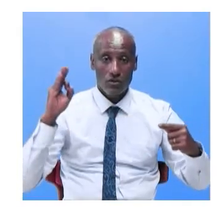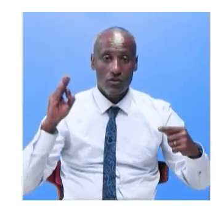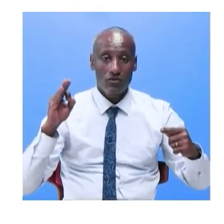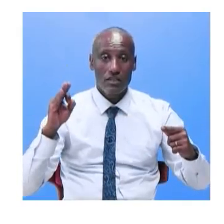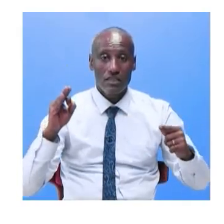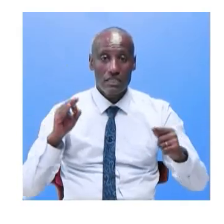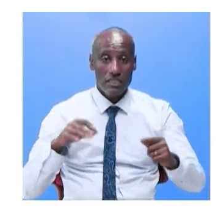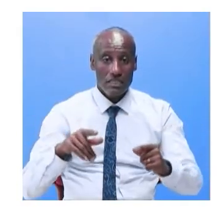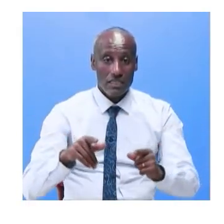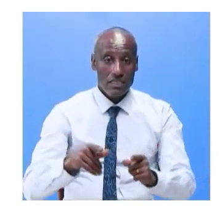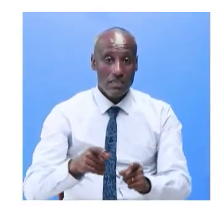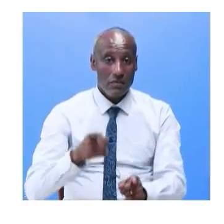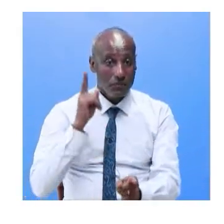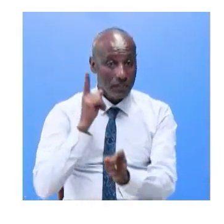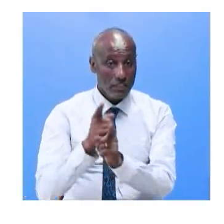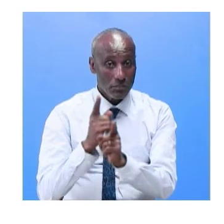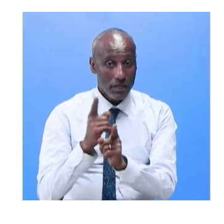specific